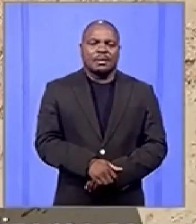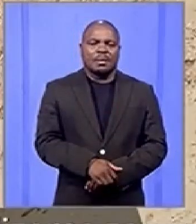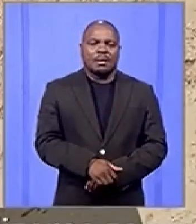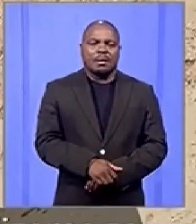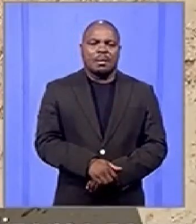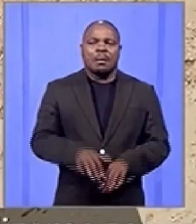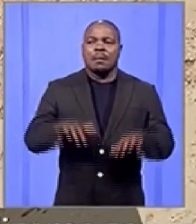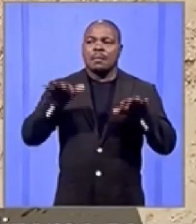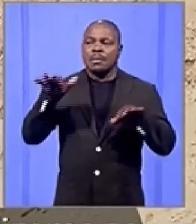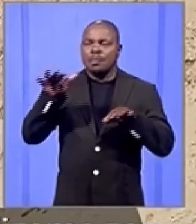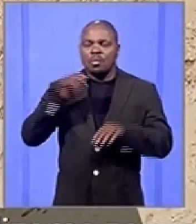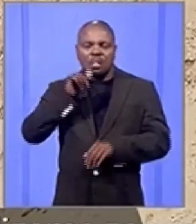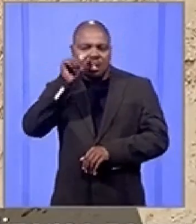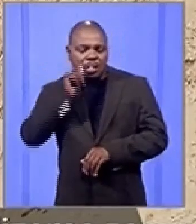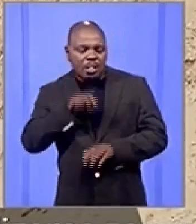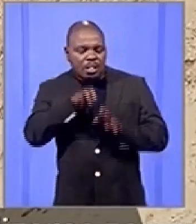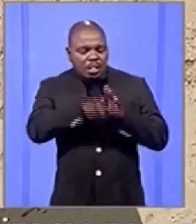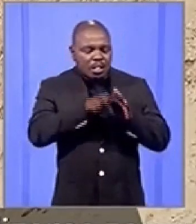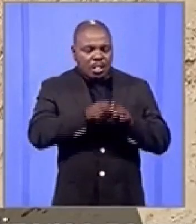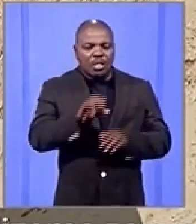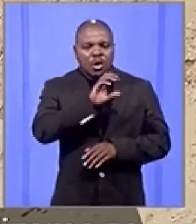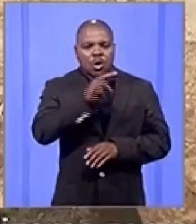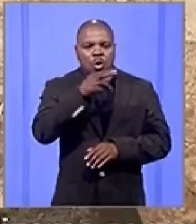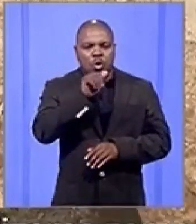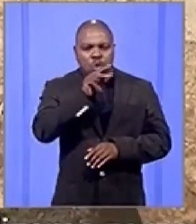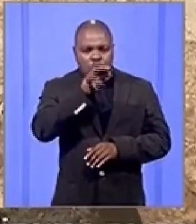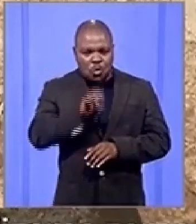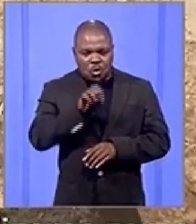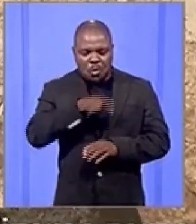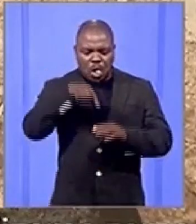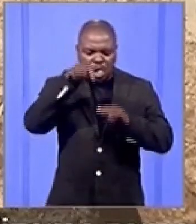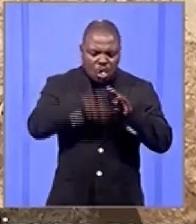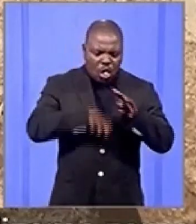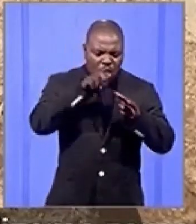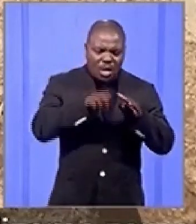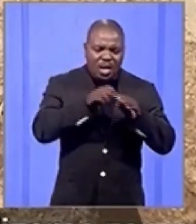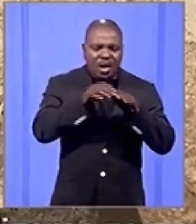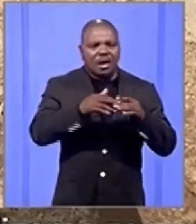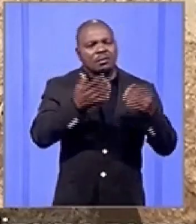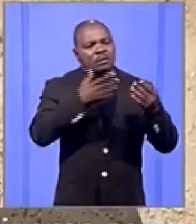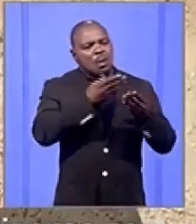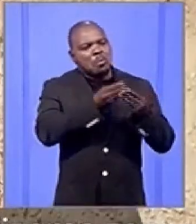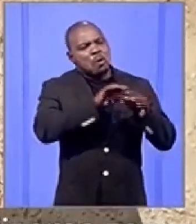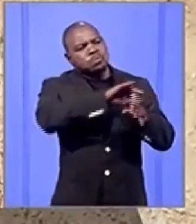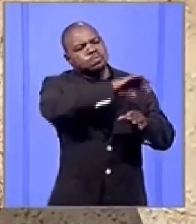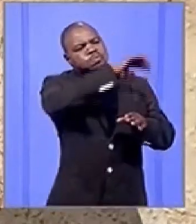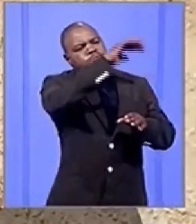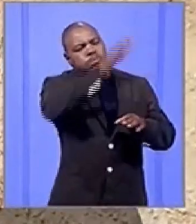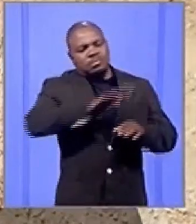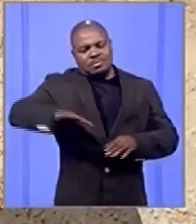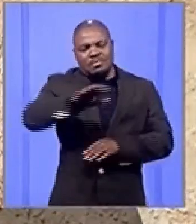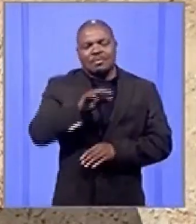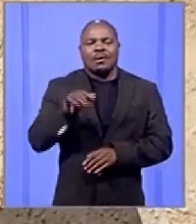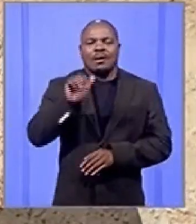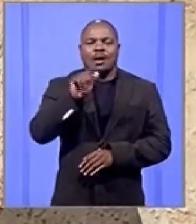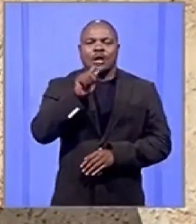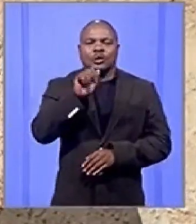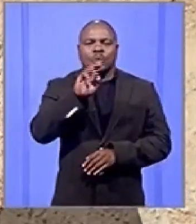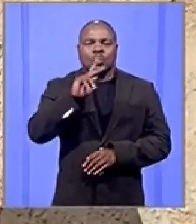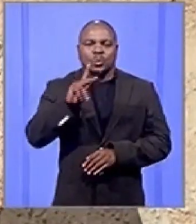Boramoepo ba kromo bao ba sego molaong ba tlogetse melete le dintotoma tša mabu metseng ya Athok. Se ke ka ge ba sanya ke go lefa ditshenyagalelo